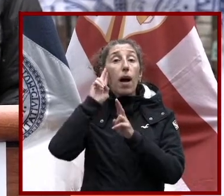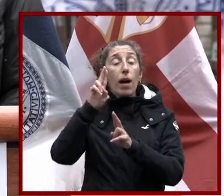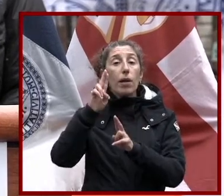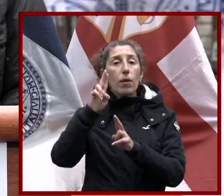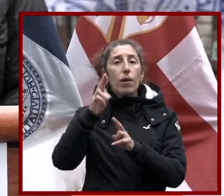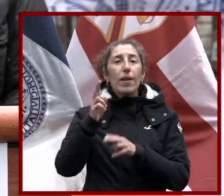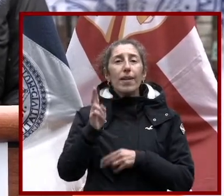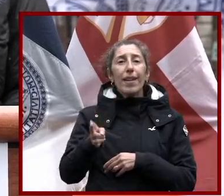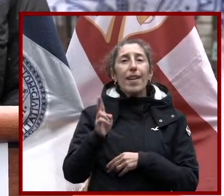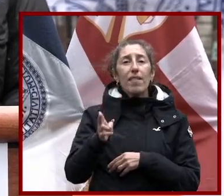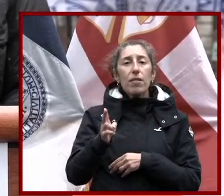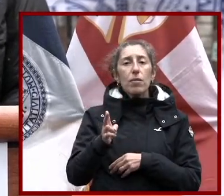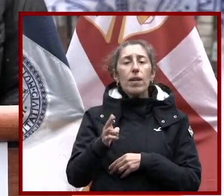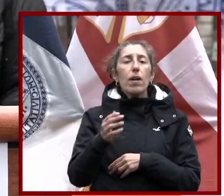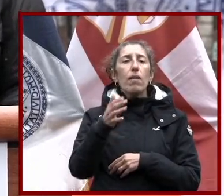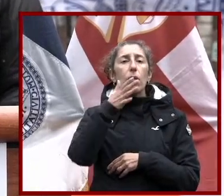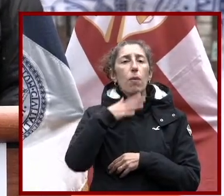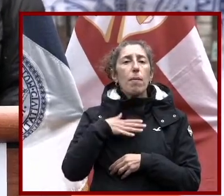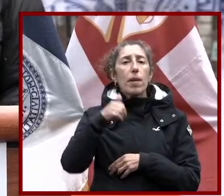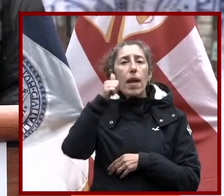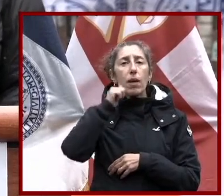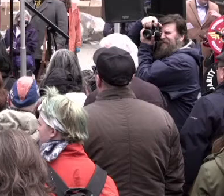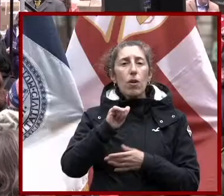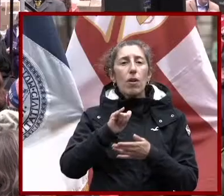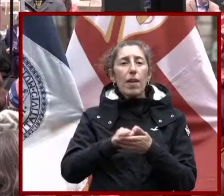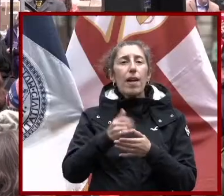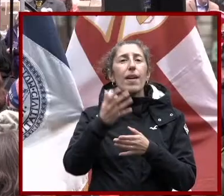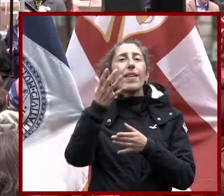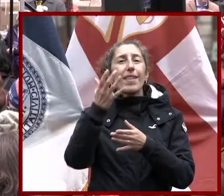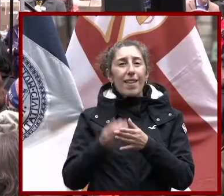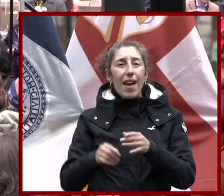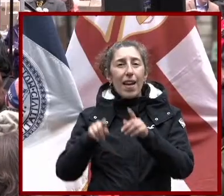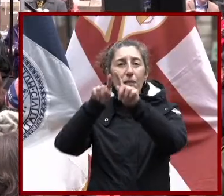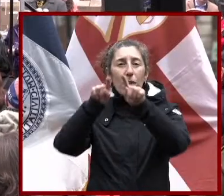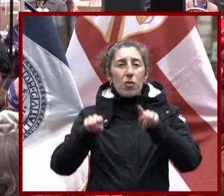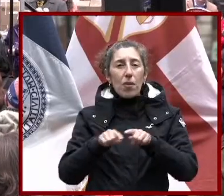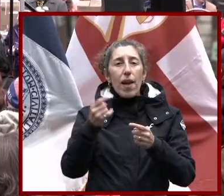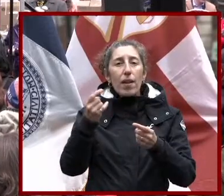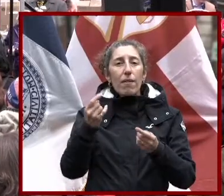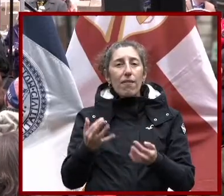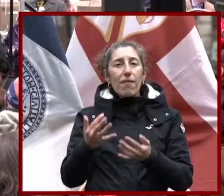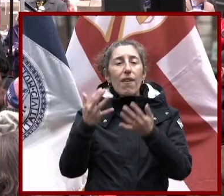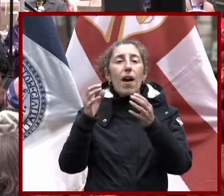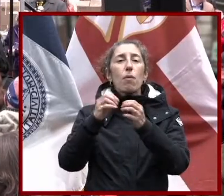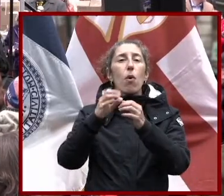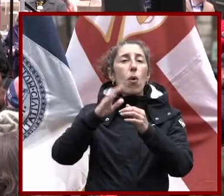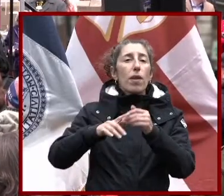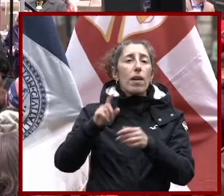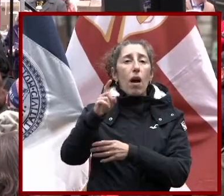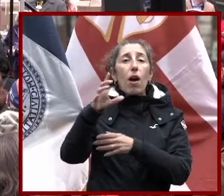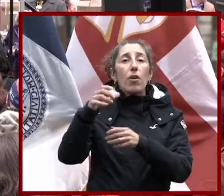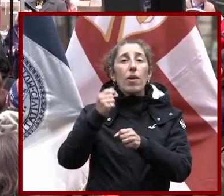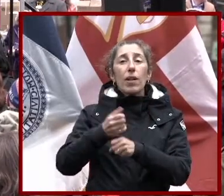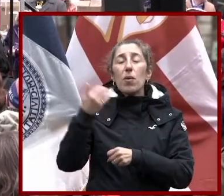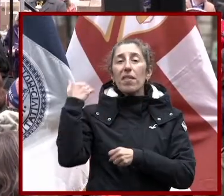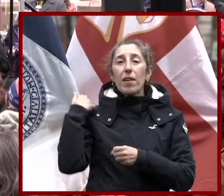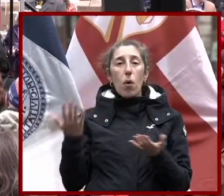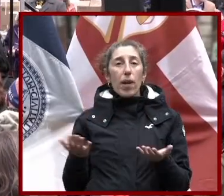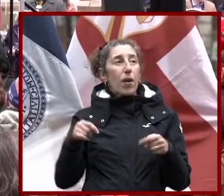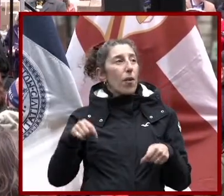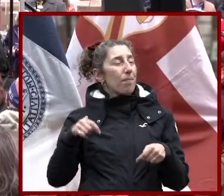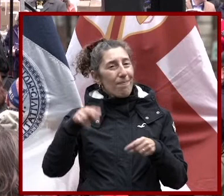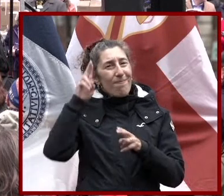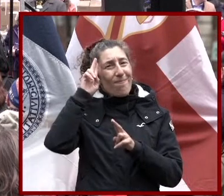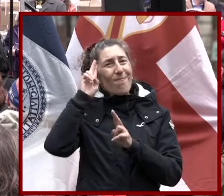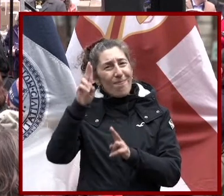girls who perished in the Triangle Fire. Like they did more than 100 years ago, we